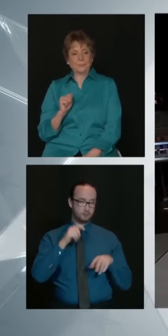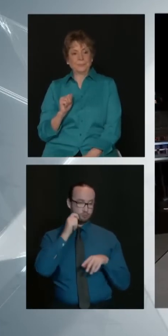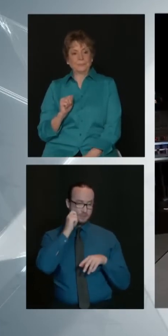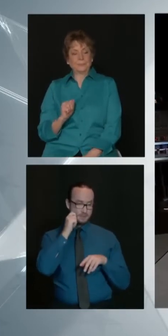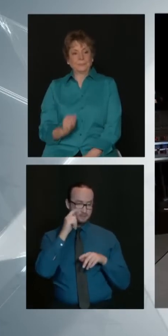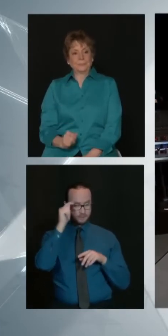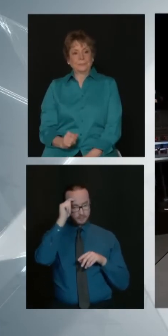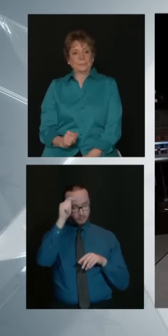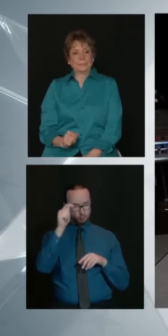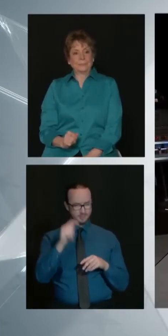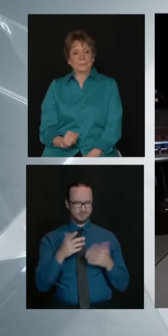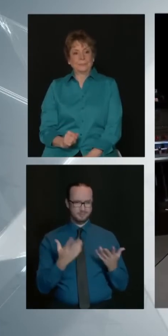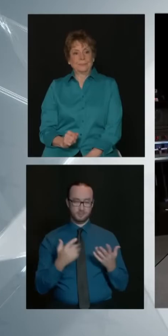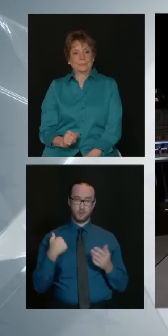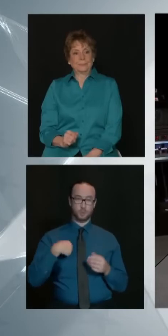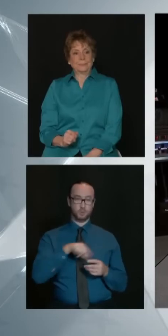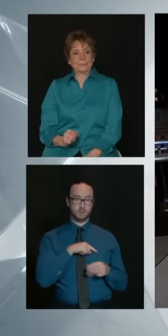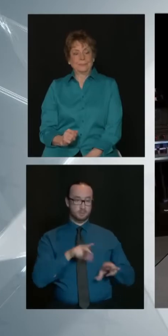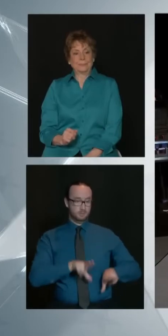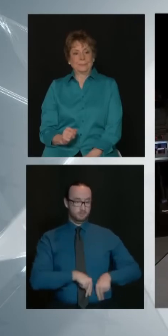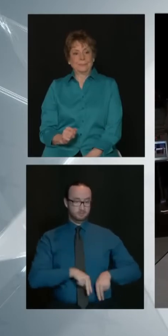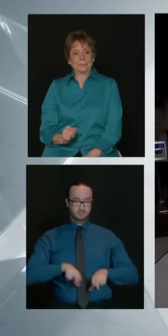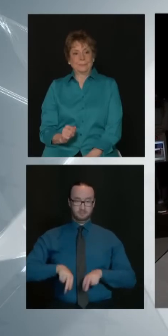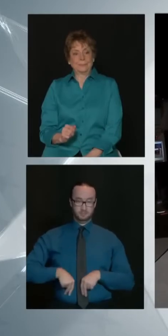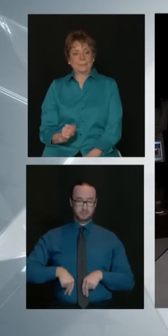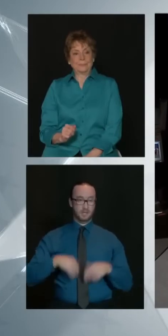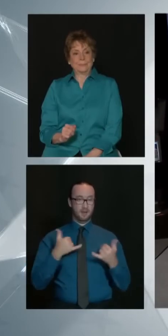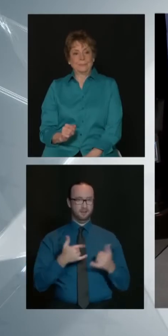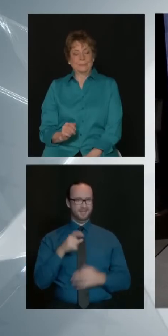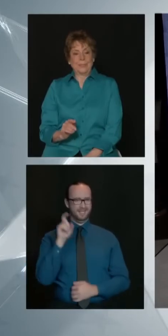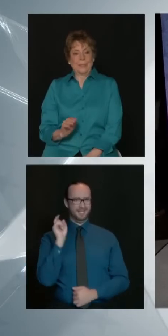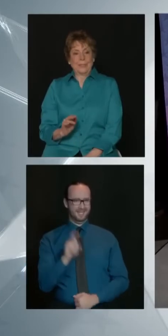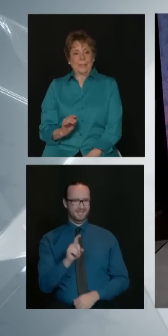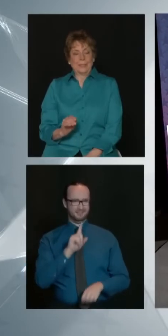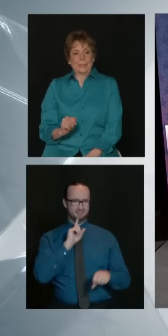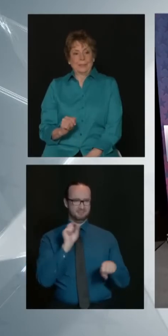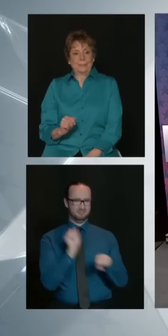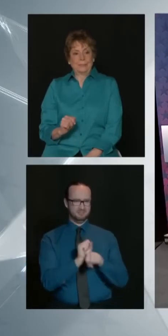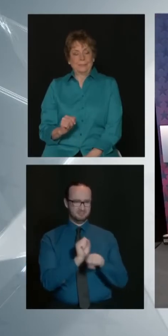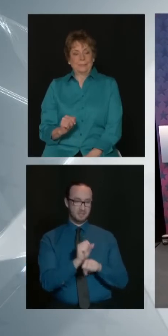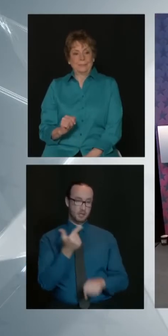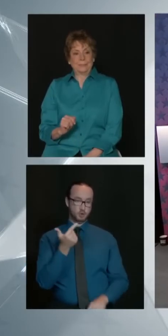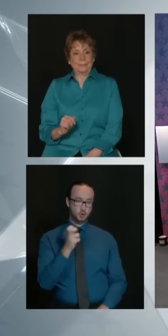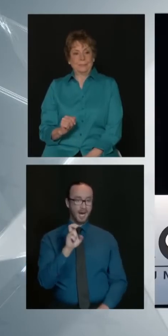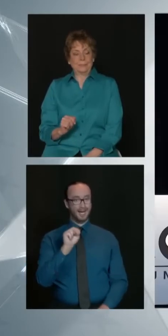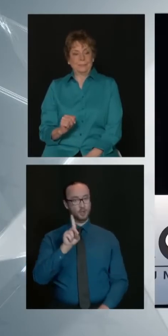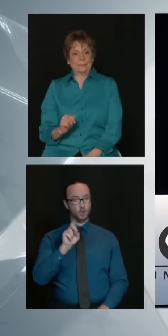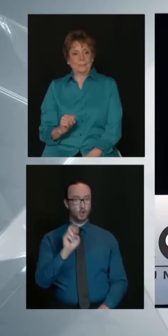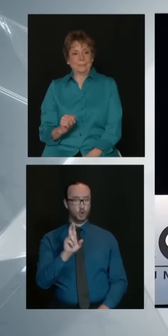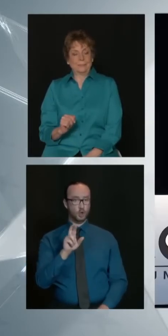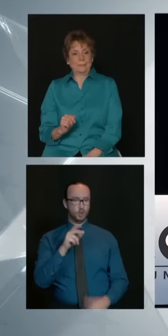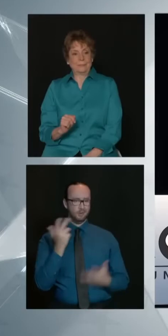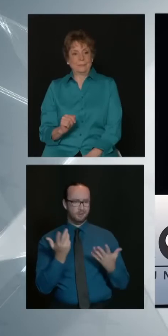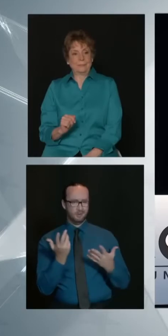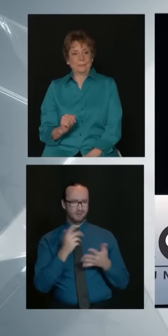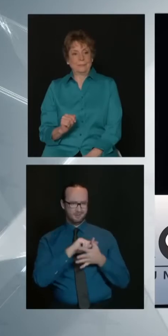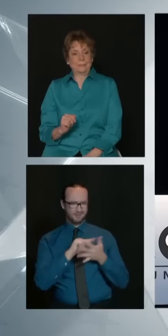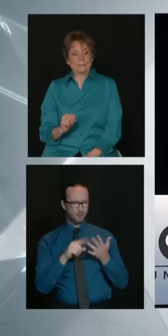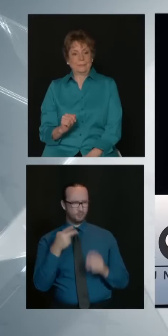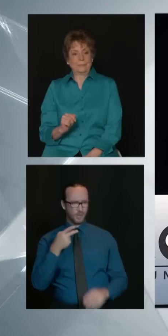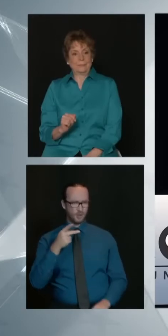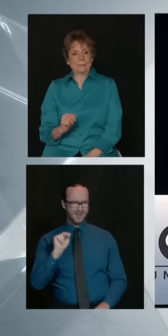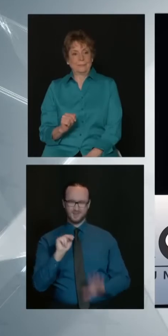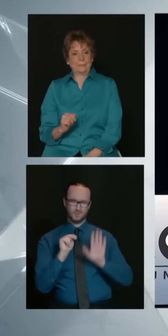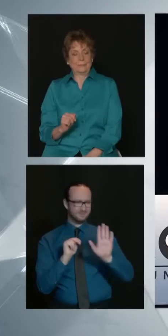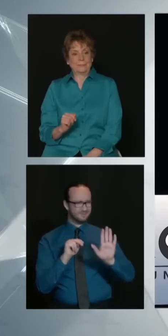experiment. I won't tolerate that. It should be focused on lethality and projecting force to defend America and her allies. Our service members who wear the